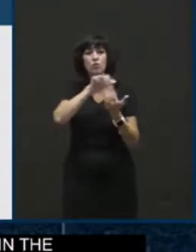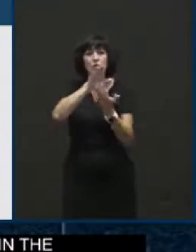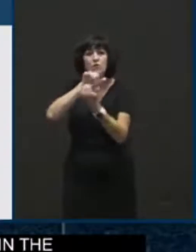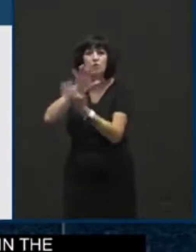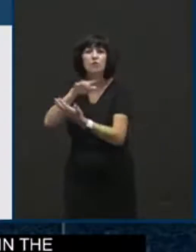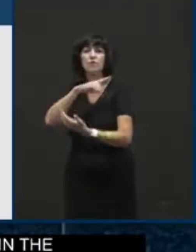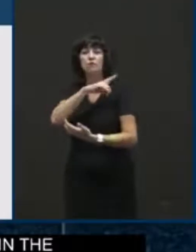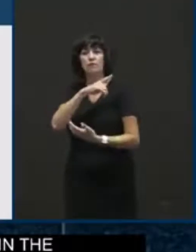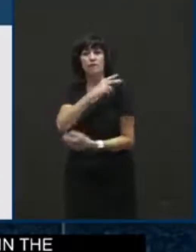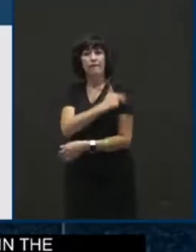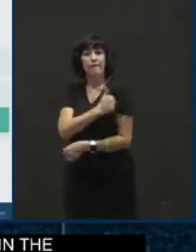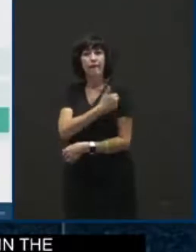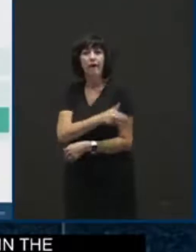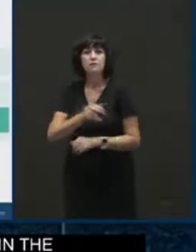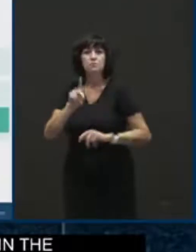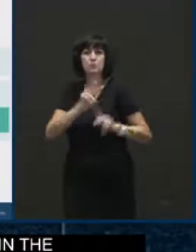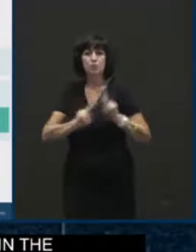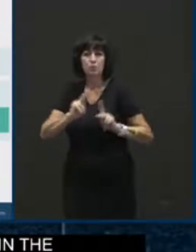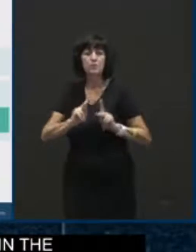of the gloves.